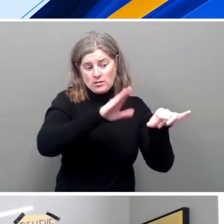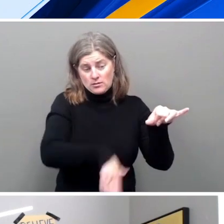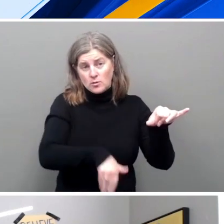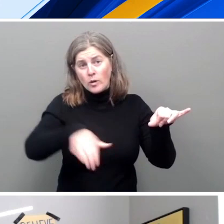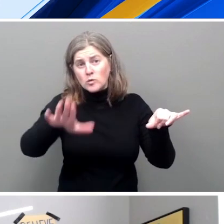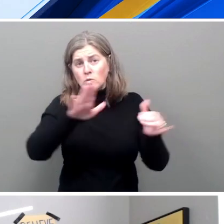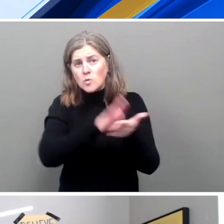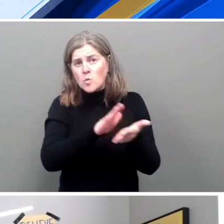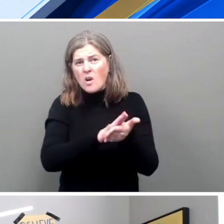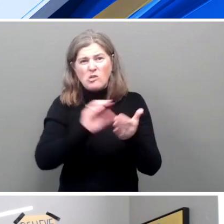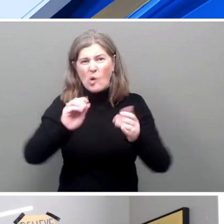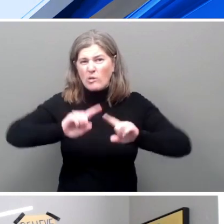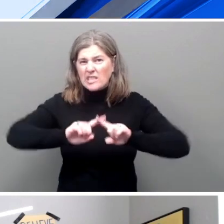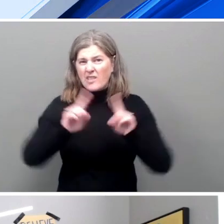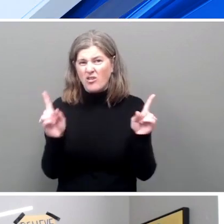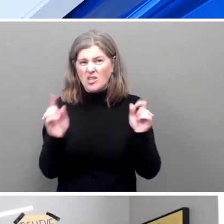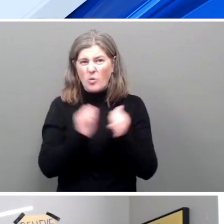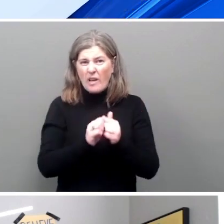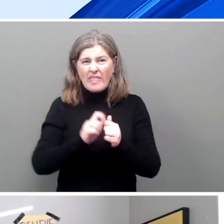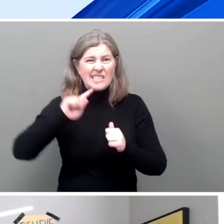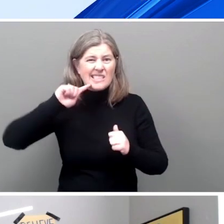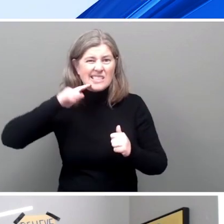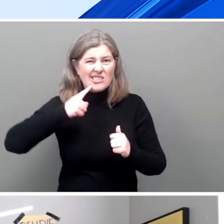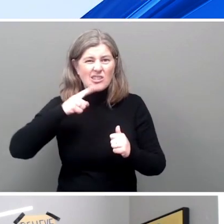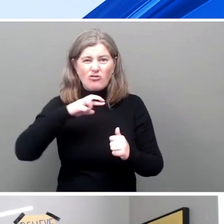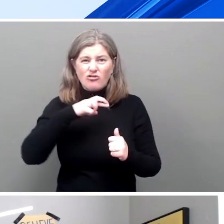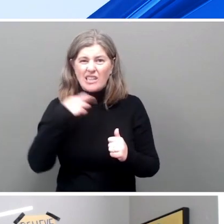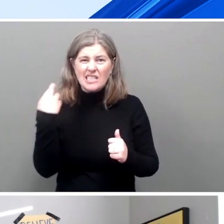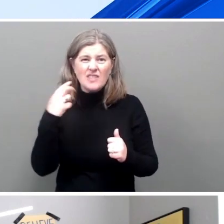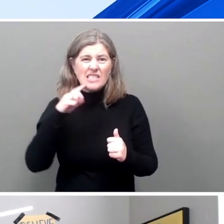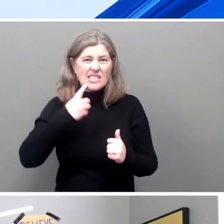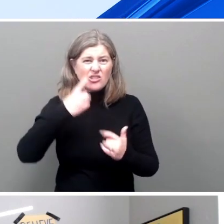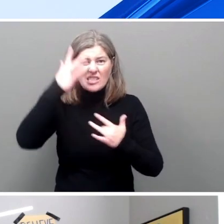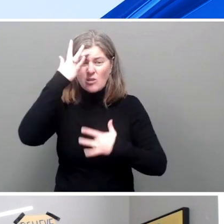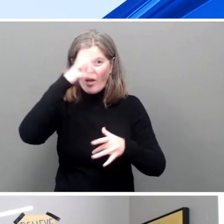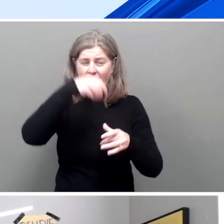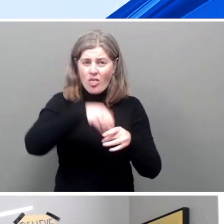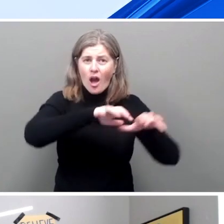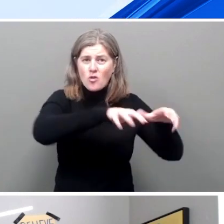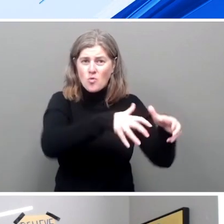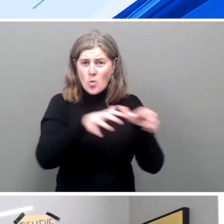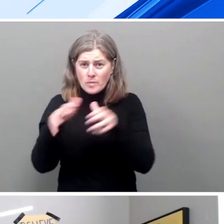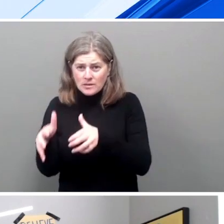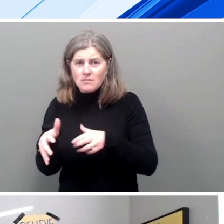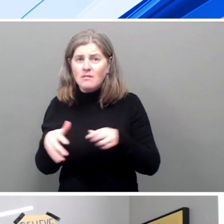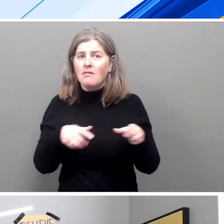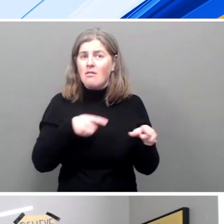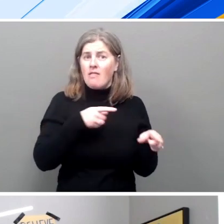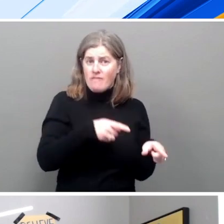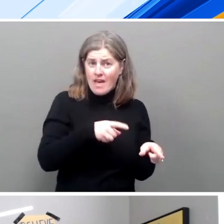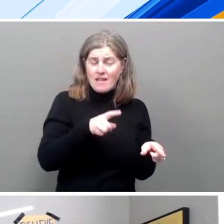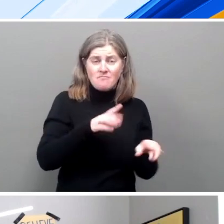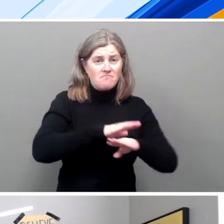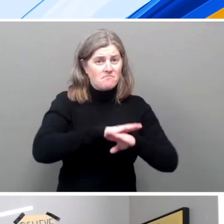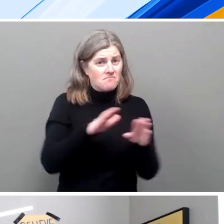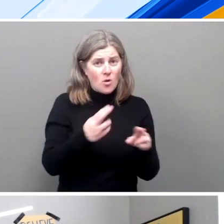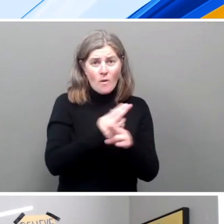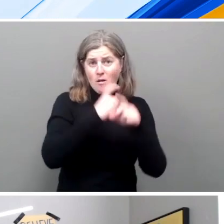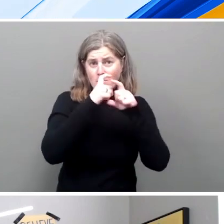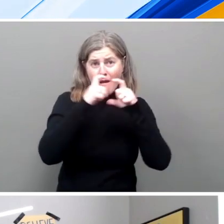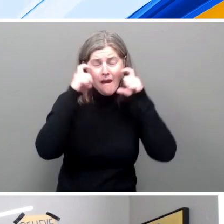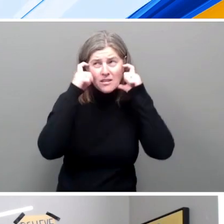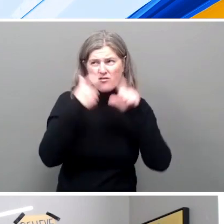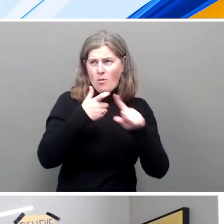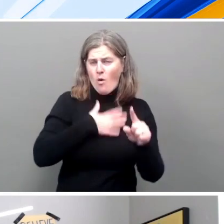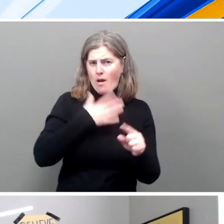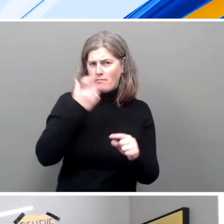no difference in the seriousness, risk of serious disease among those groups. They did not wear masks, from what